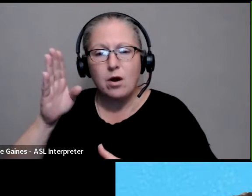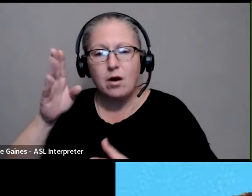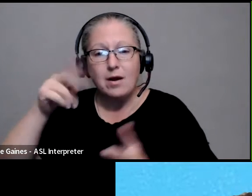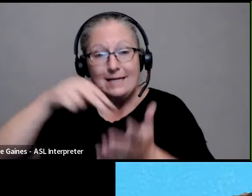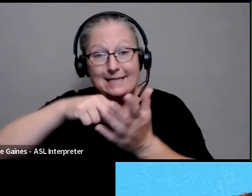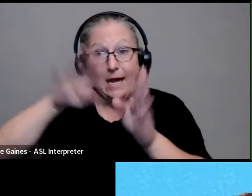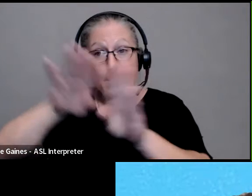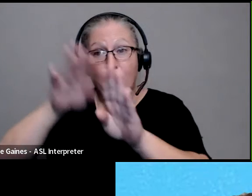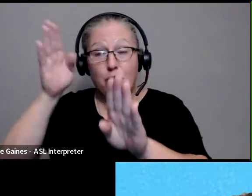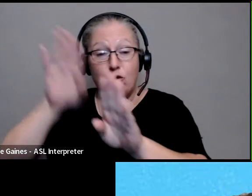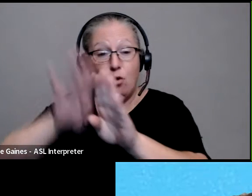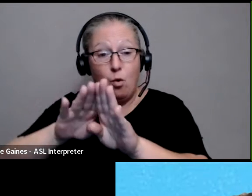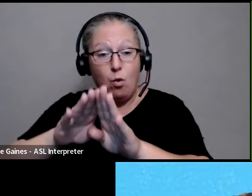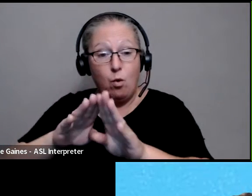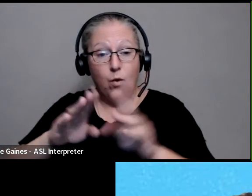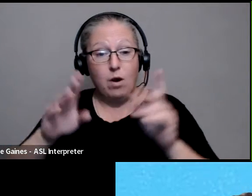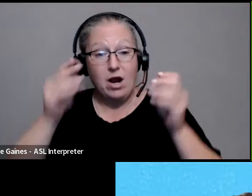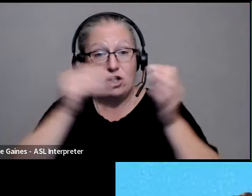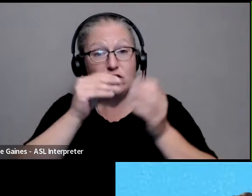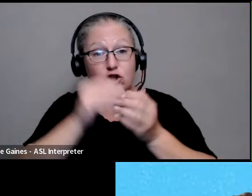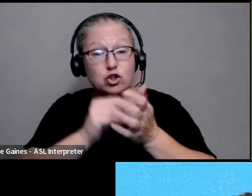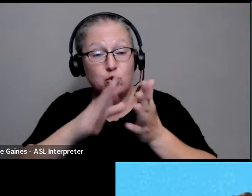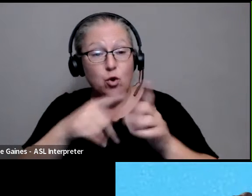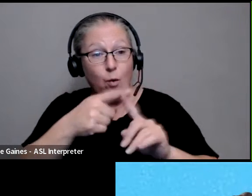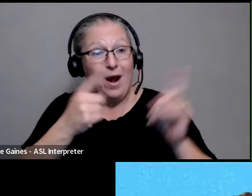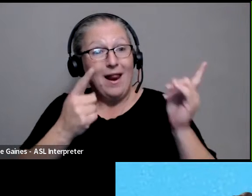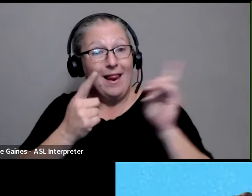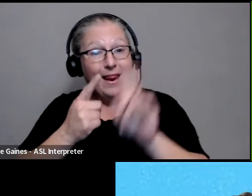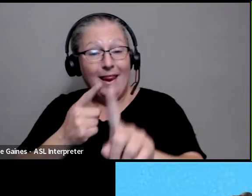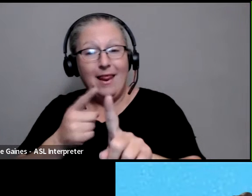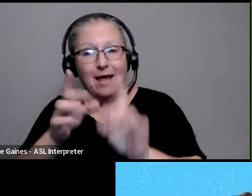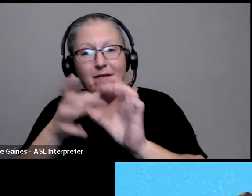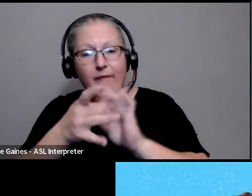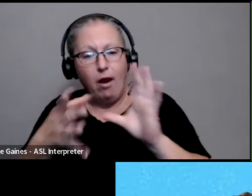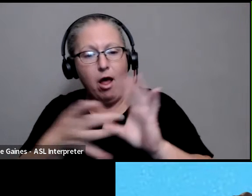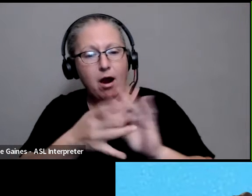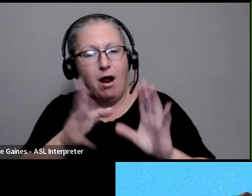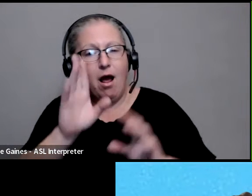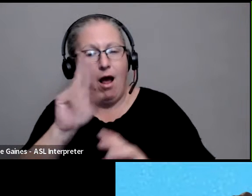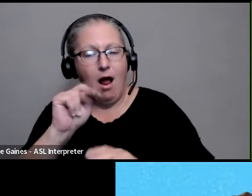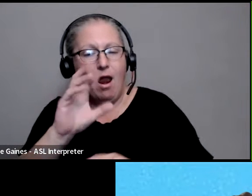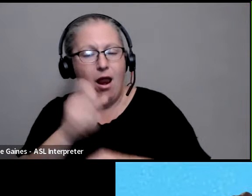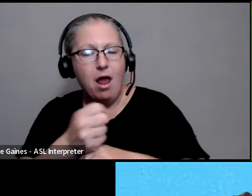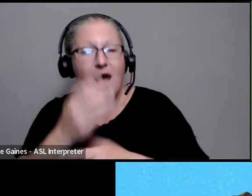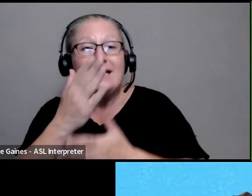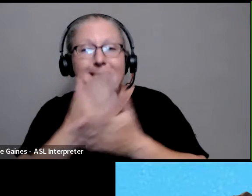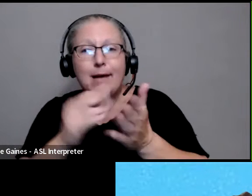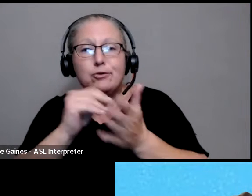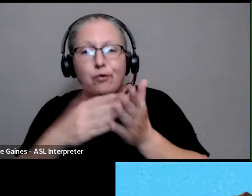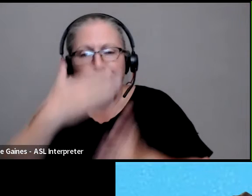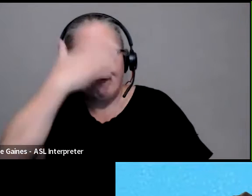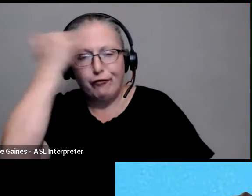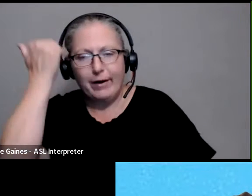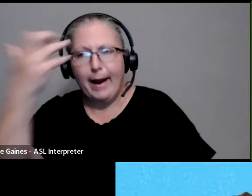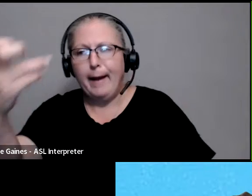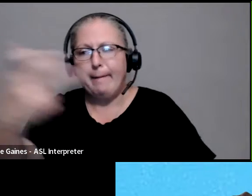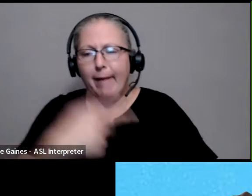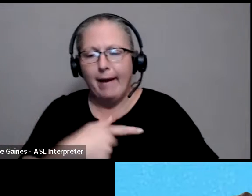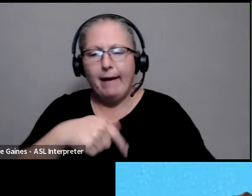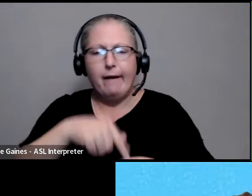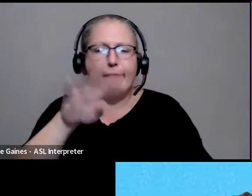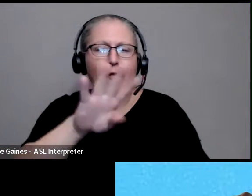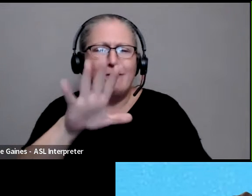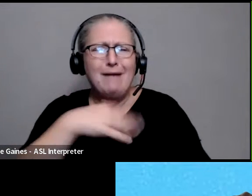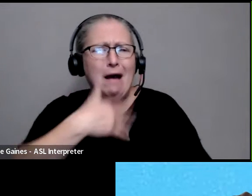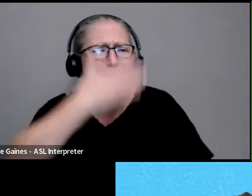Right. and then students there you just go. on yonder Nice. as they like. have a nice through. day, you're Yeah. unlocked. Right. And there are like students that forget and come back at 4 or 5 o'clock. See. It's like,